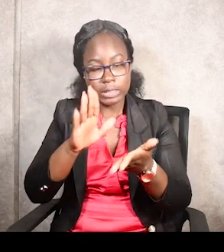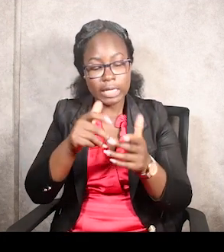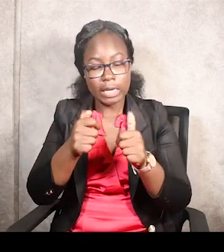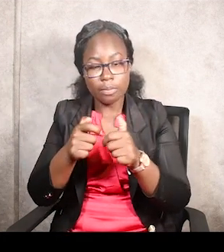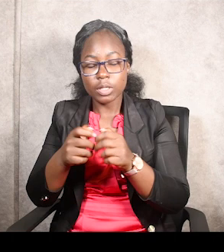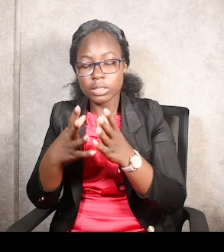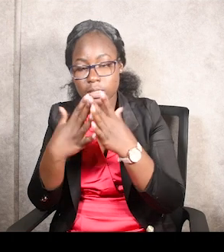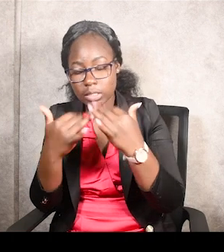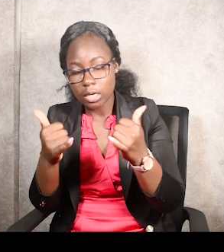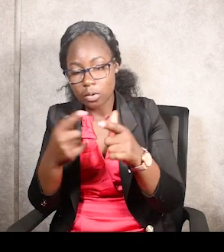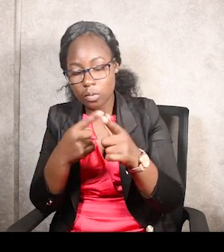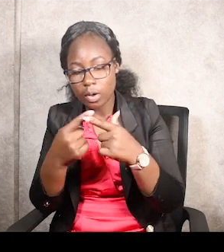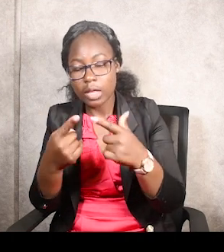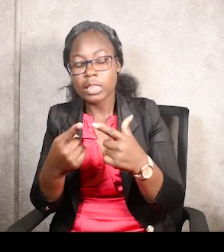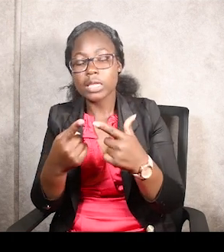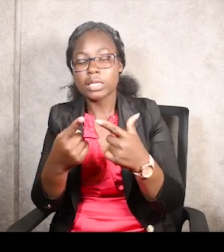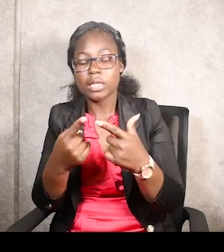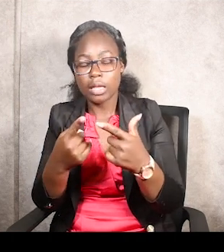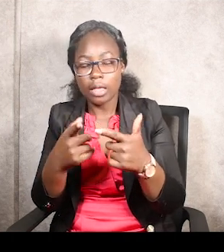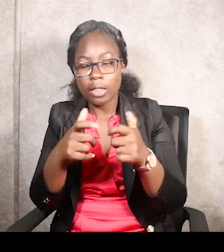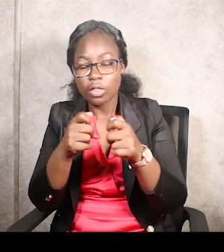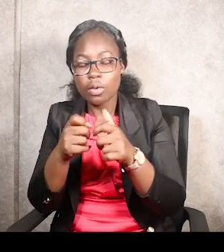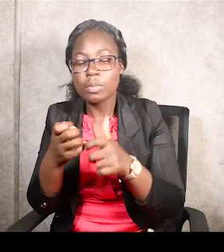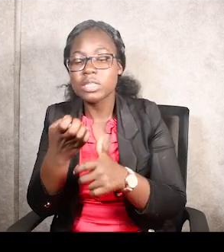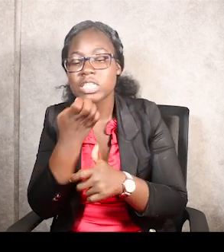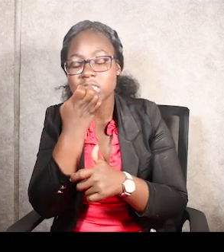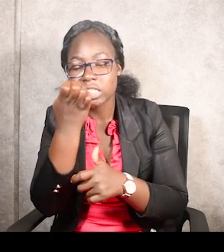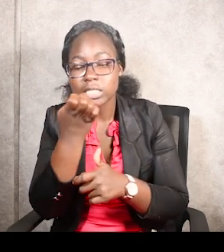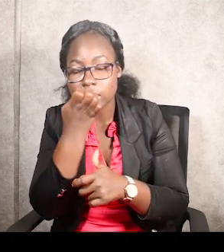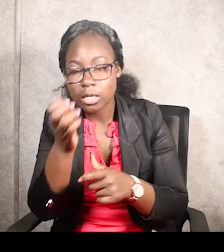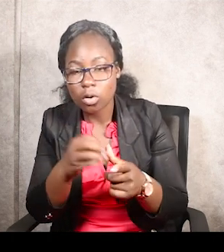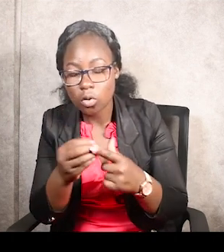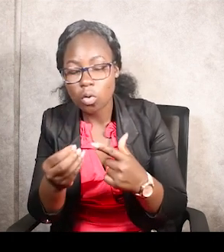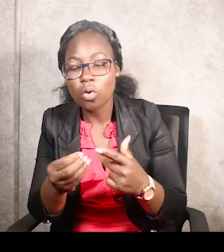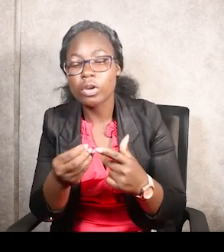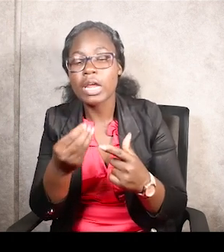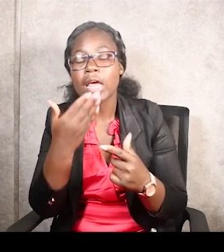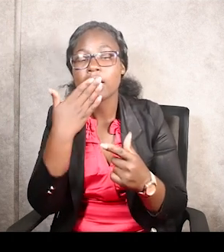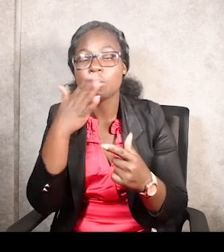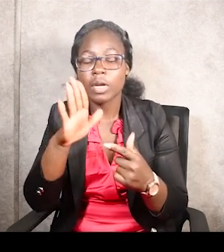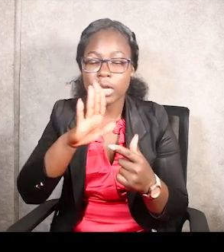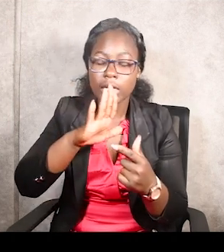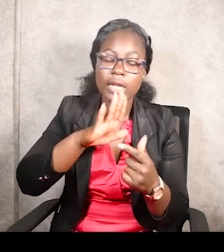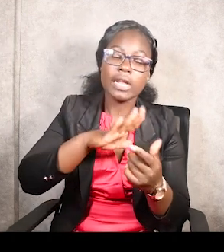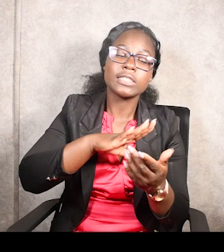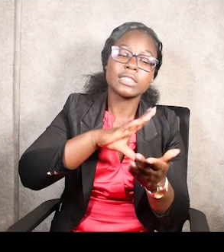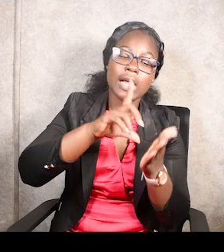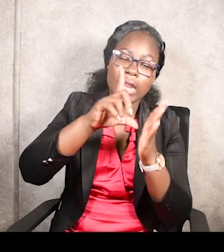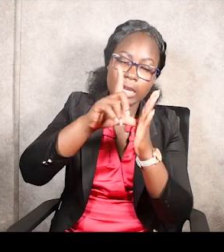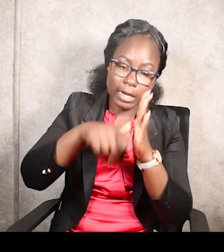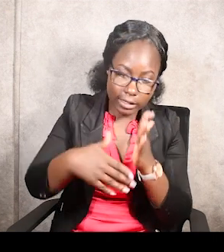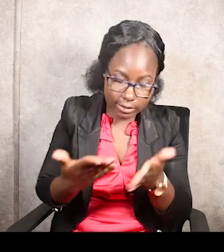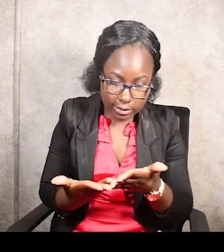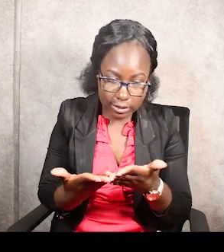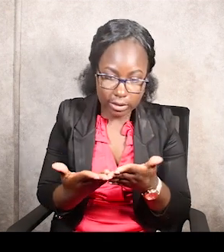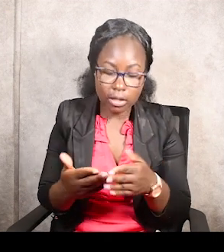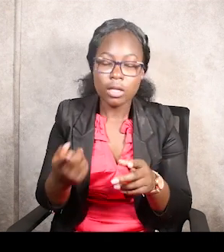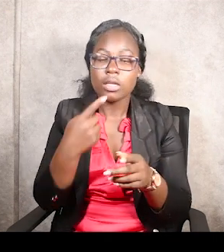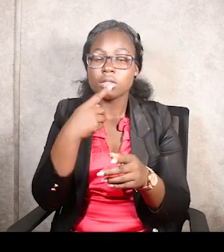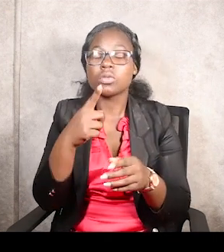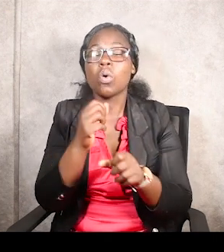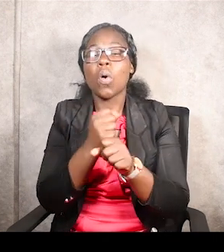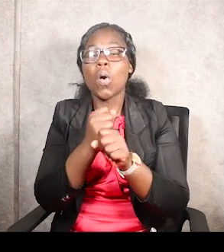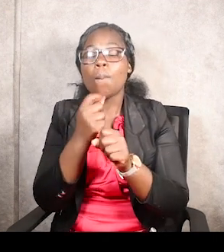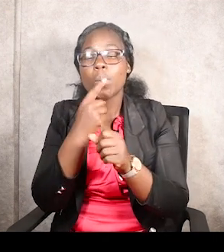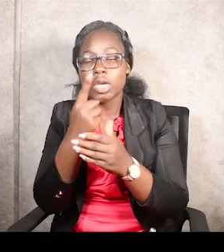then the message is ignored or replied to at a very later day. So make